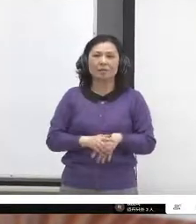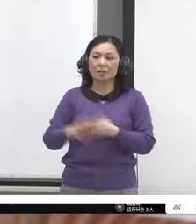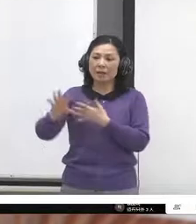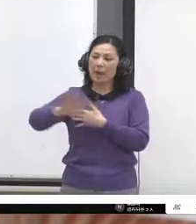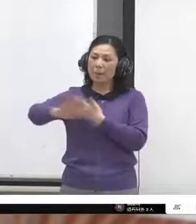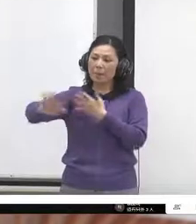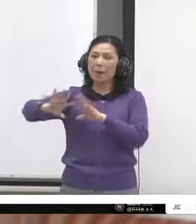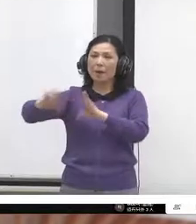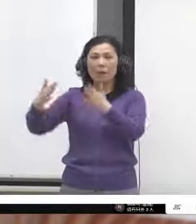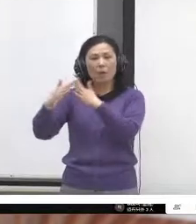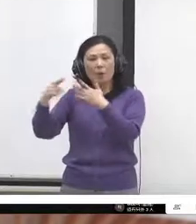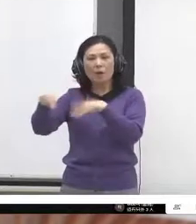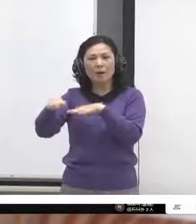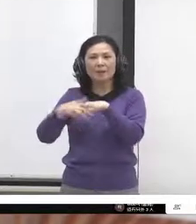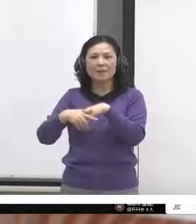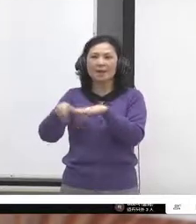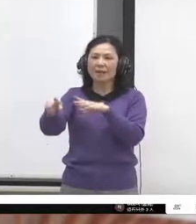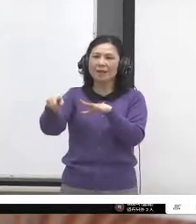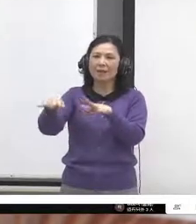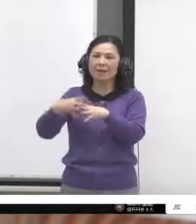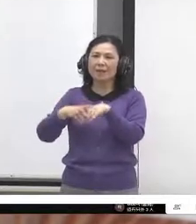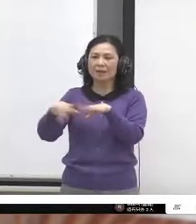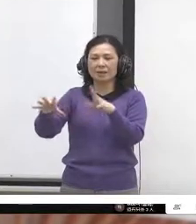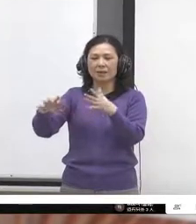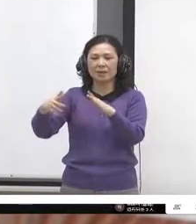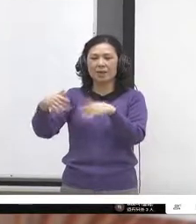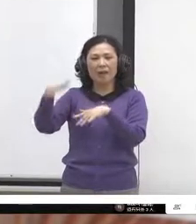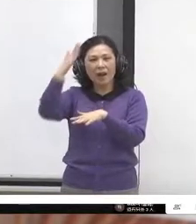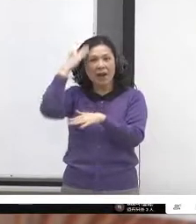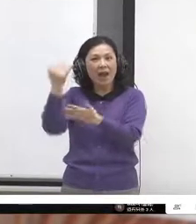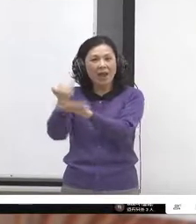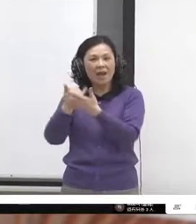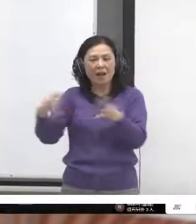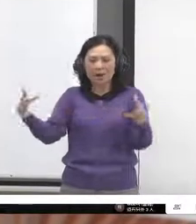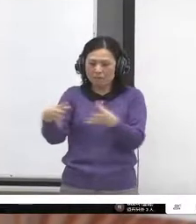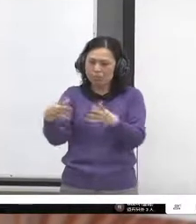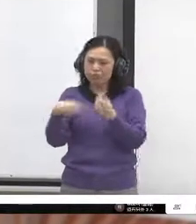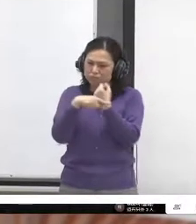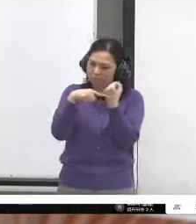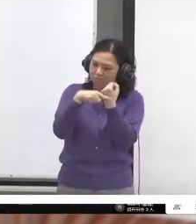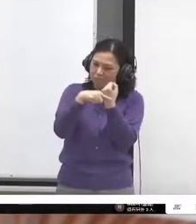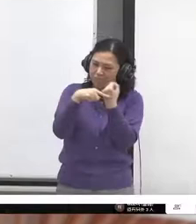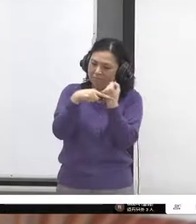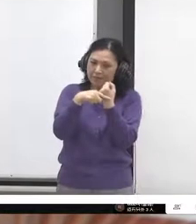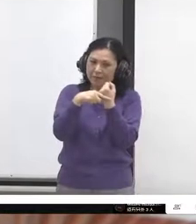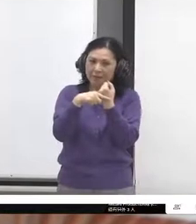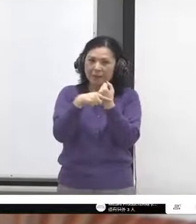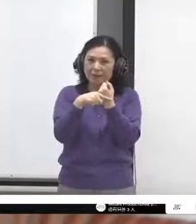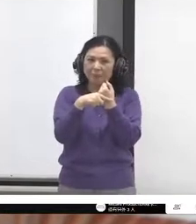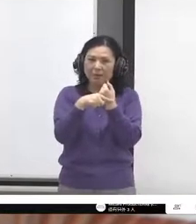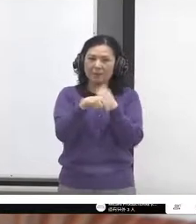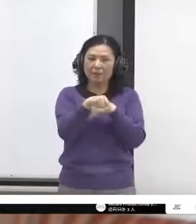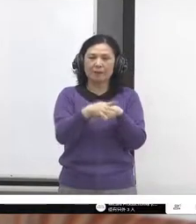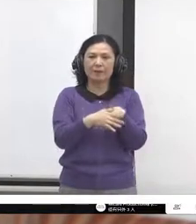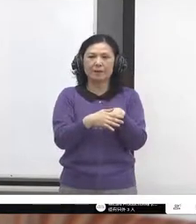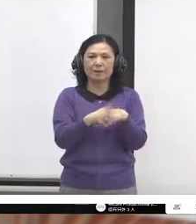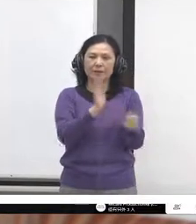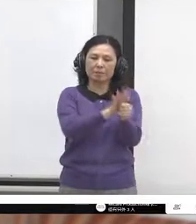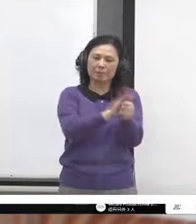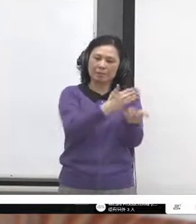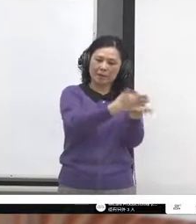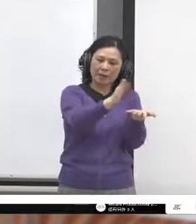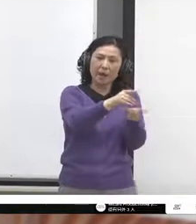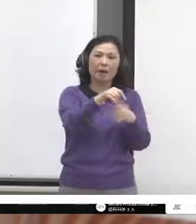this was good impact for FTO from FTO 1 Okinawa. And next one is about FTO 2 Tainan.